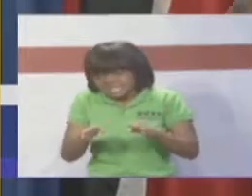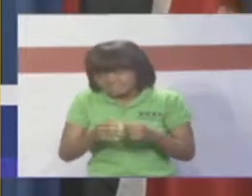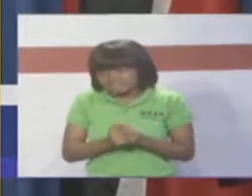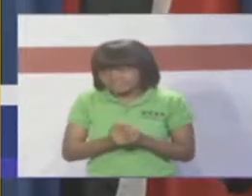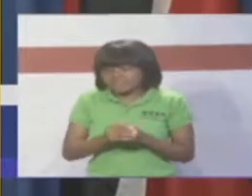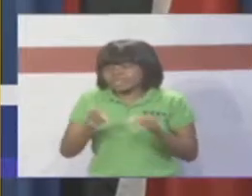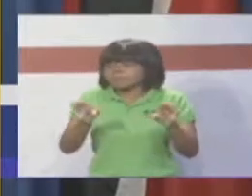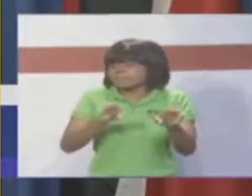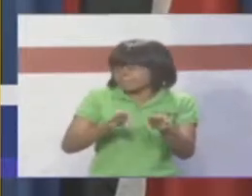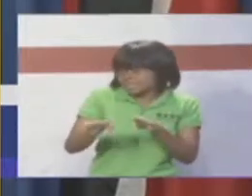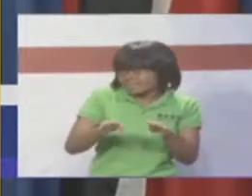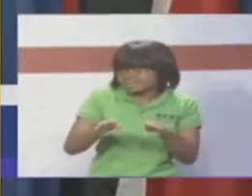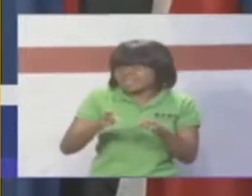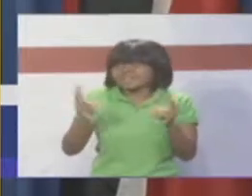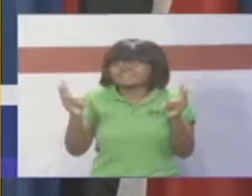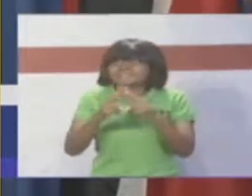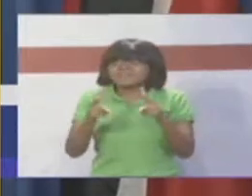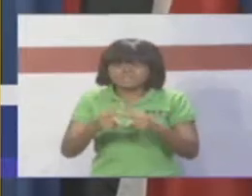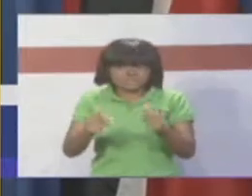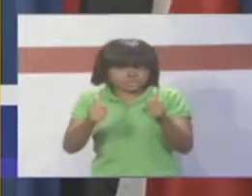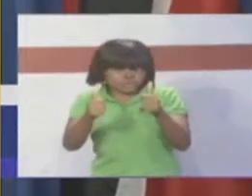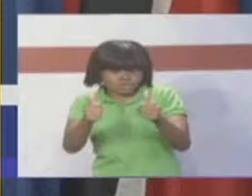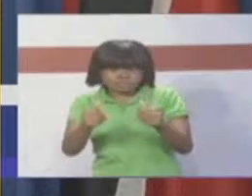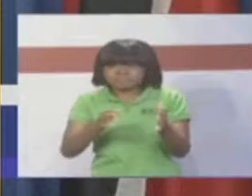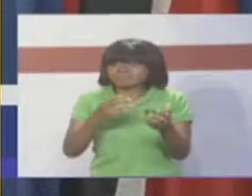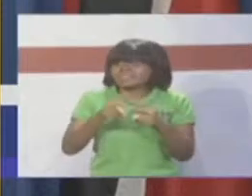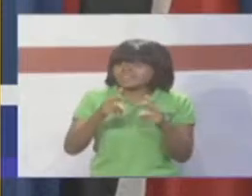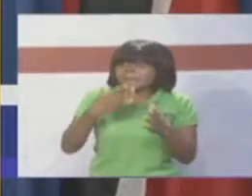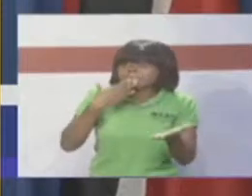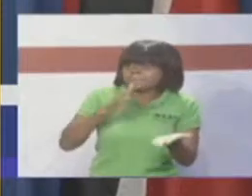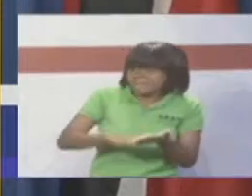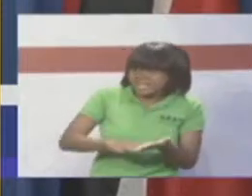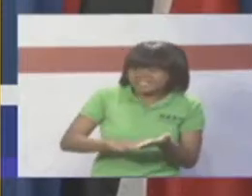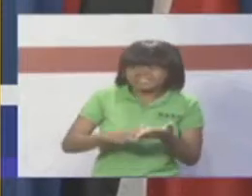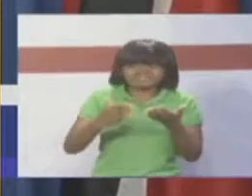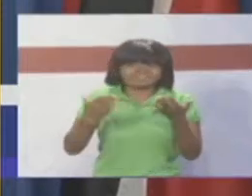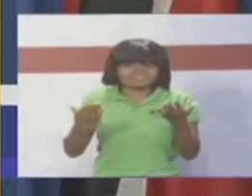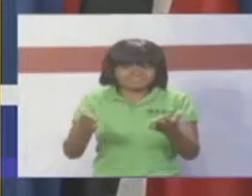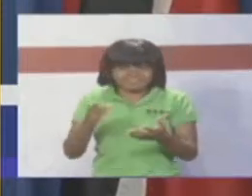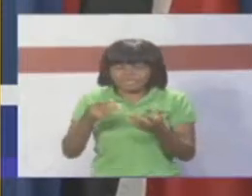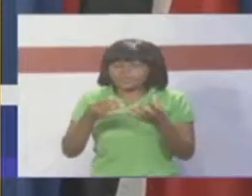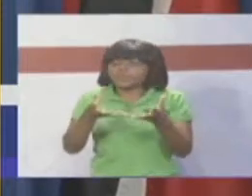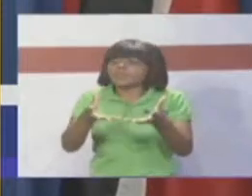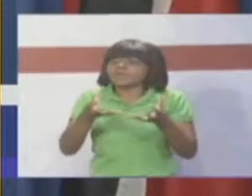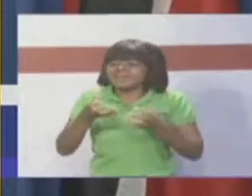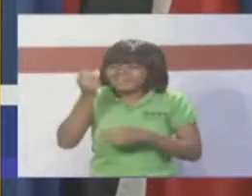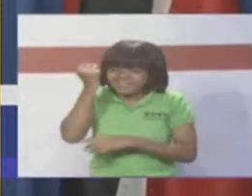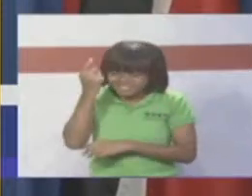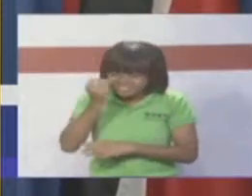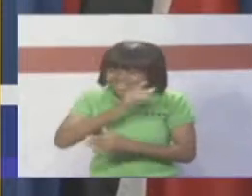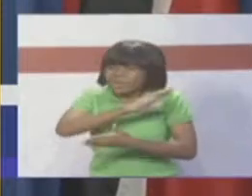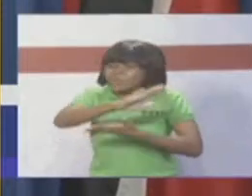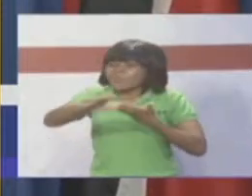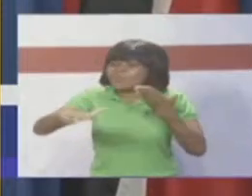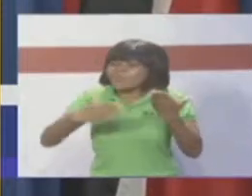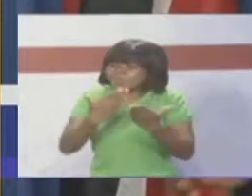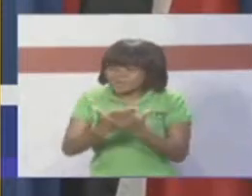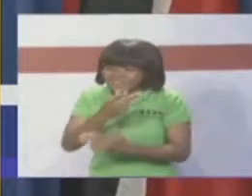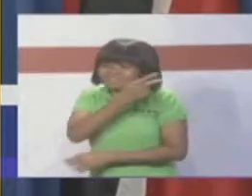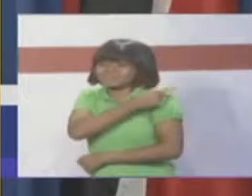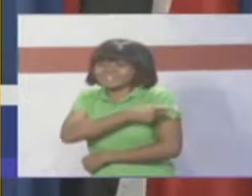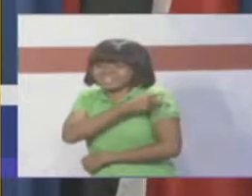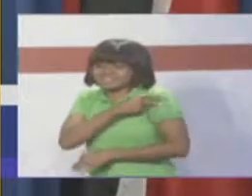driving so fast, it doesn't matter. Once you are a patient there, all patients are equal. So the person who is the